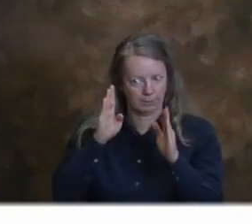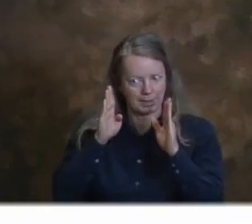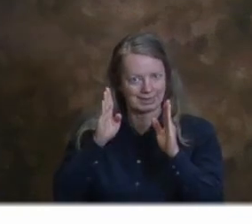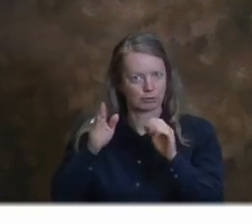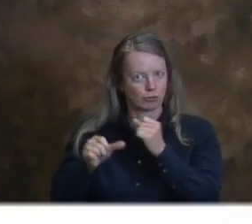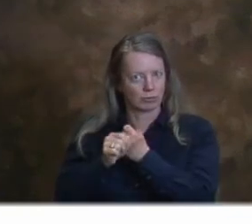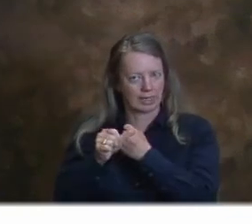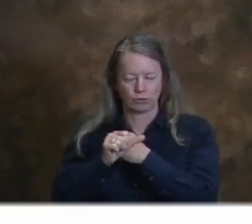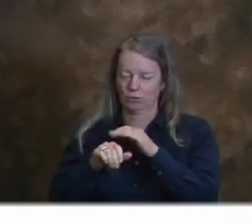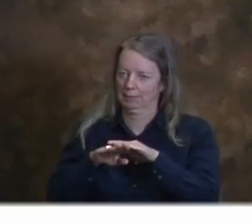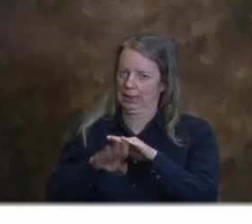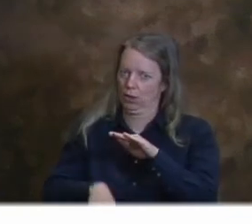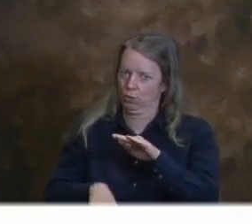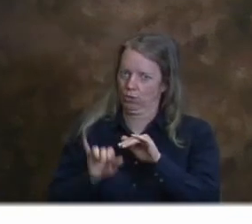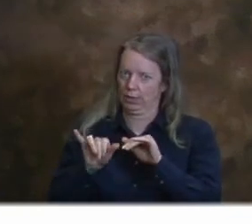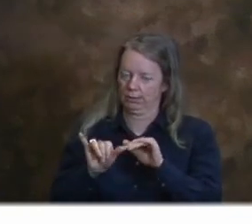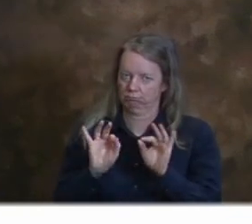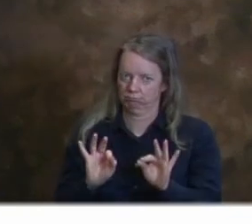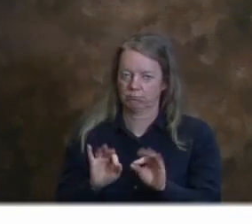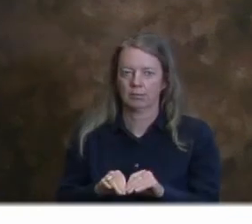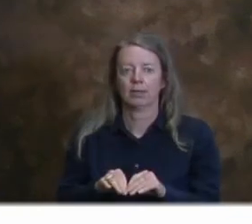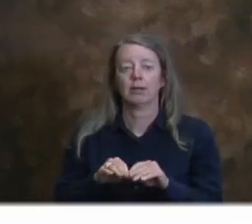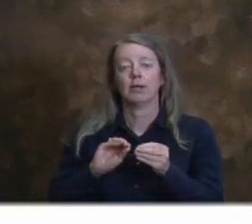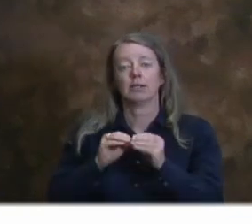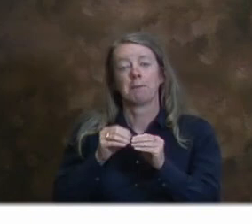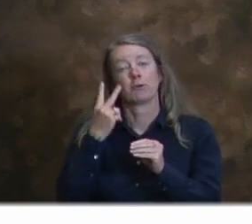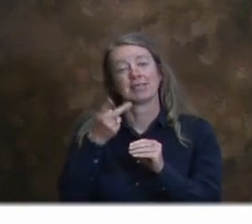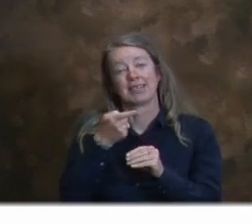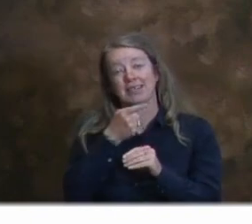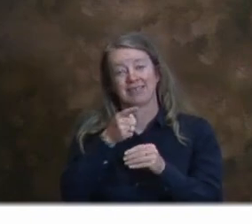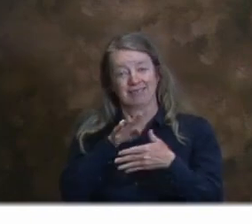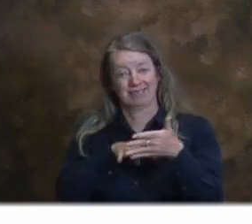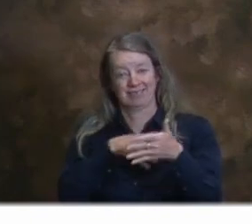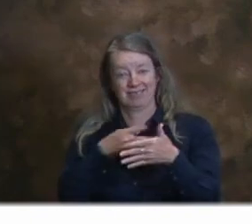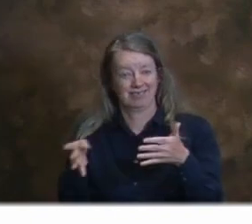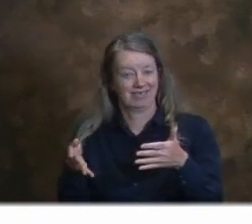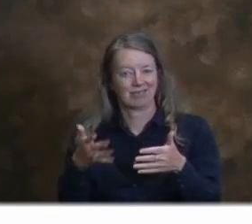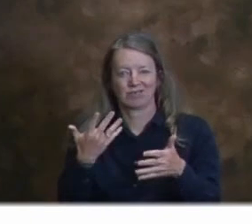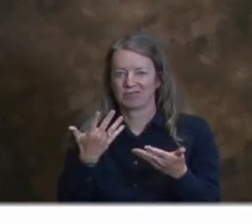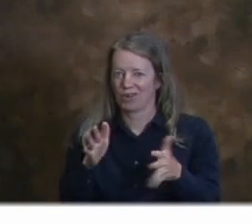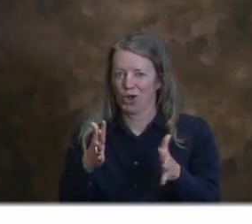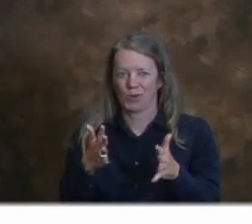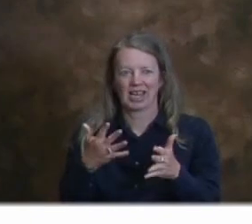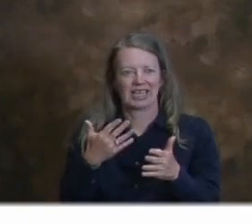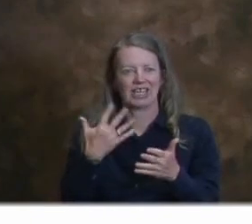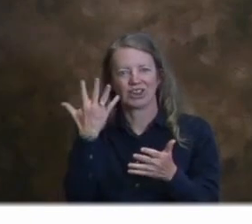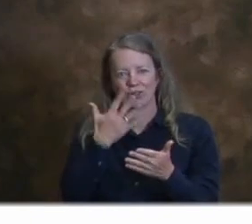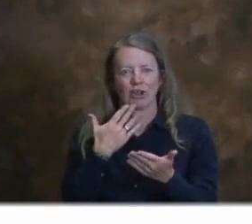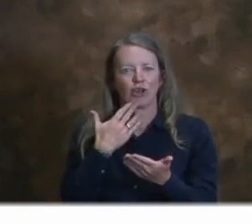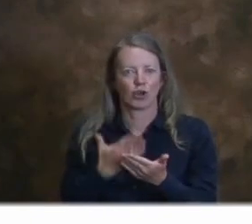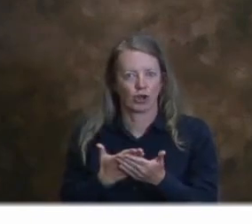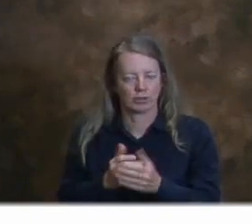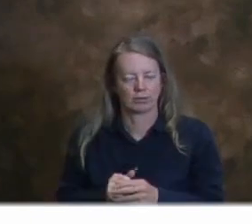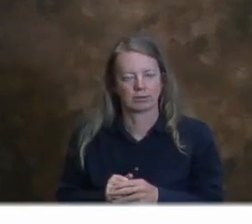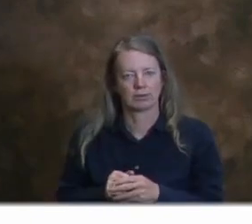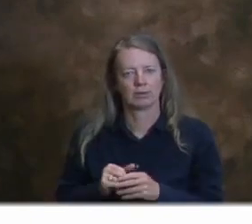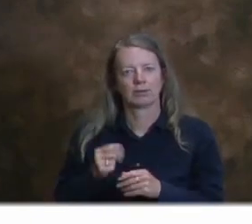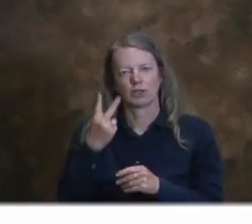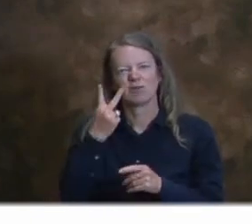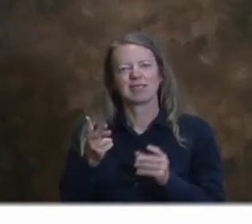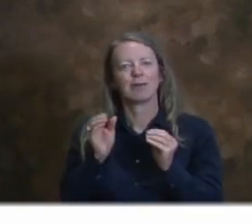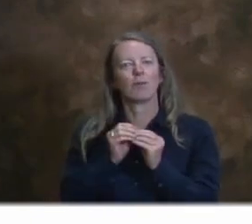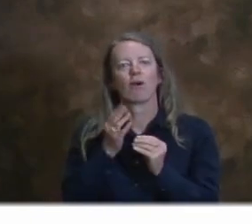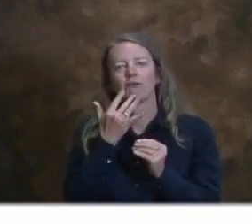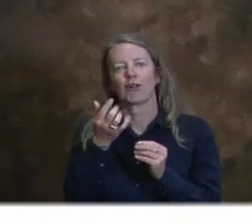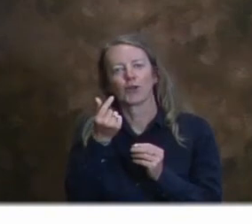Our local metrics seen here are all moving or have already moved into very favorable areas, and so you can see a lot more of the